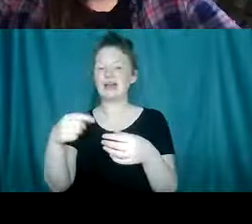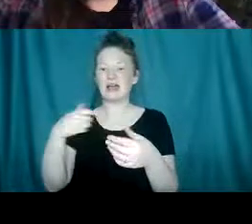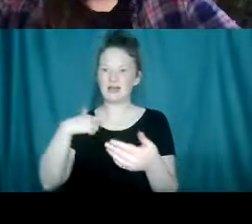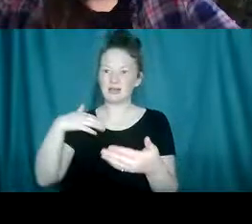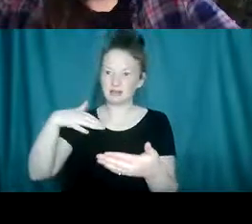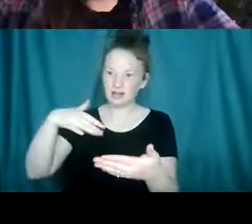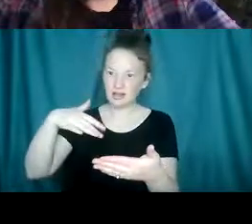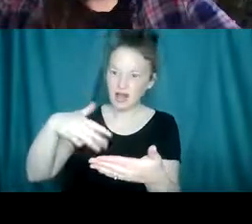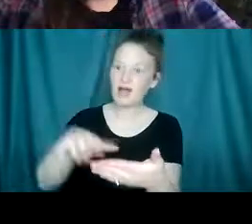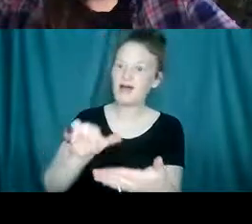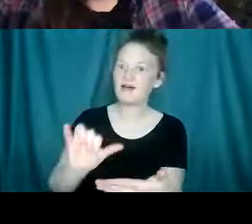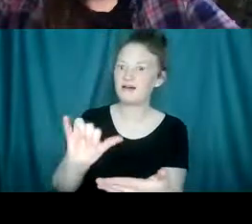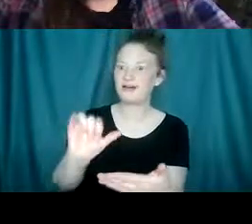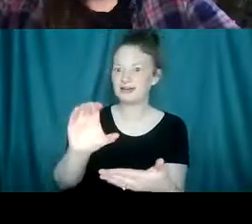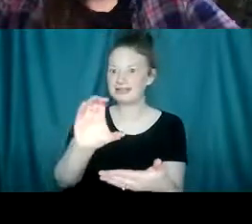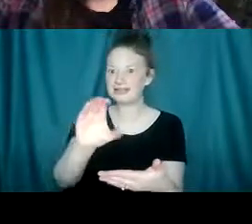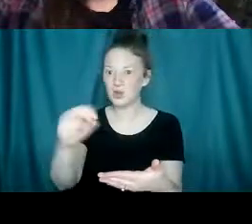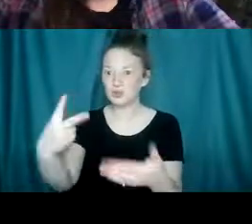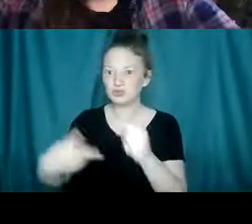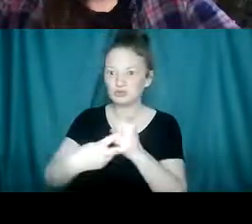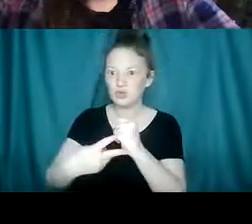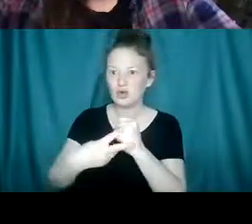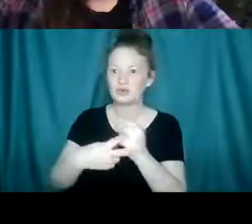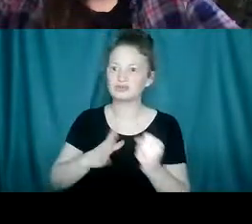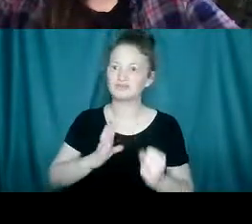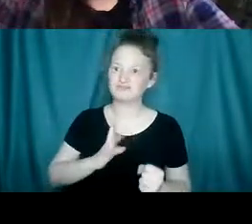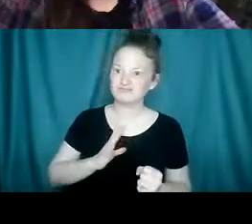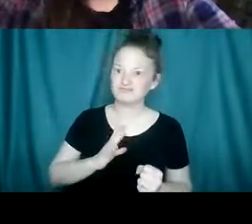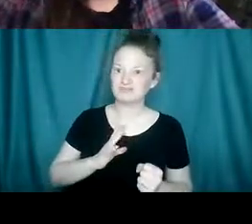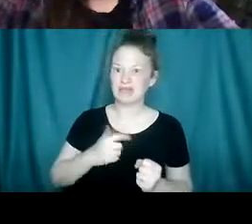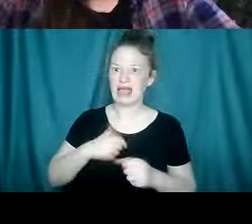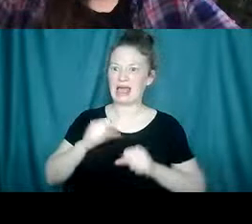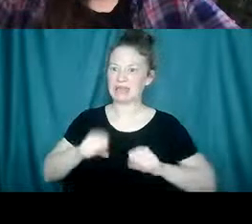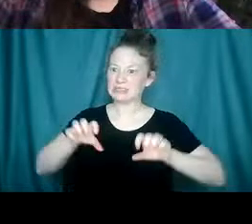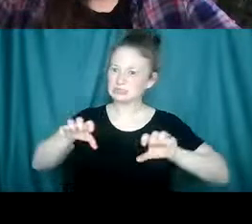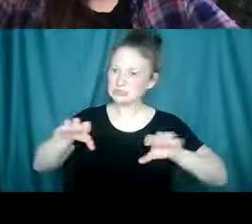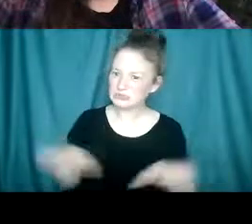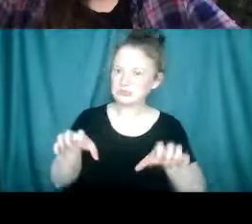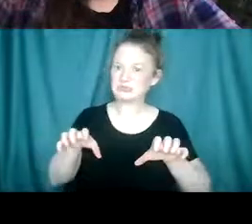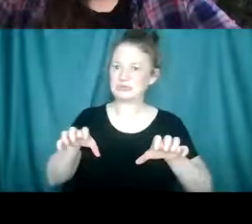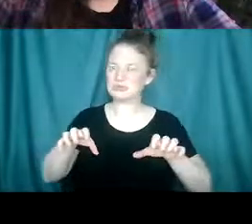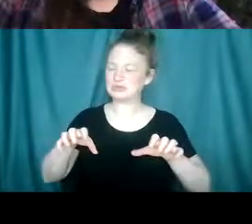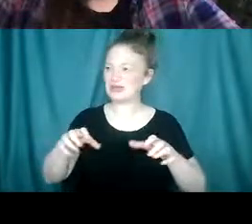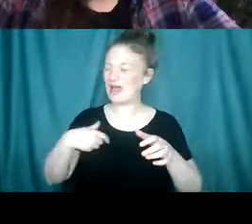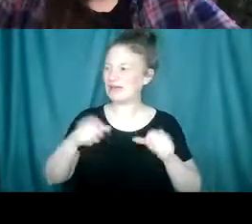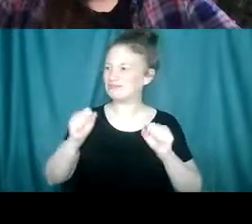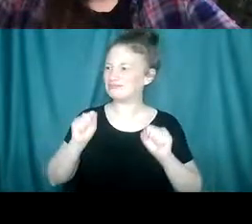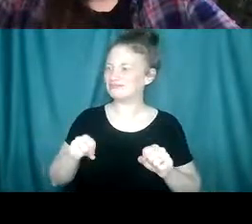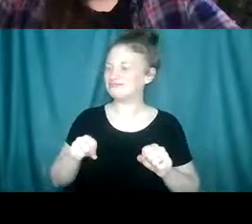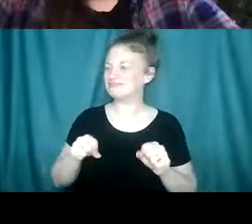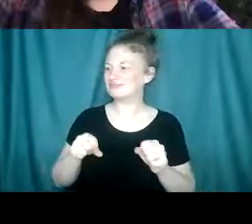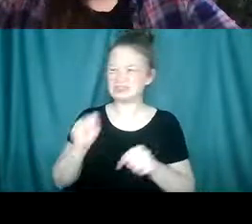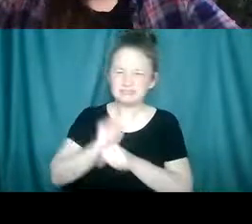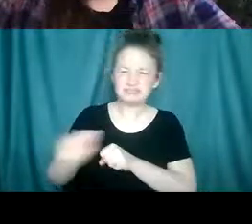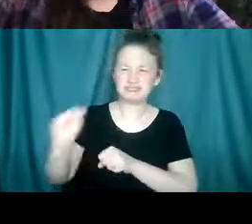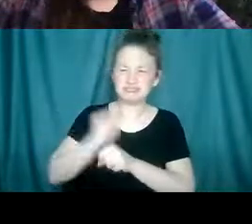storage and that it's something I can actually do. It's something that requires a lot of work still